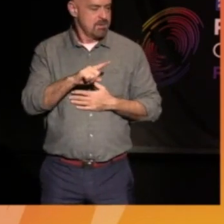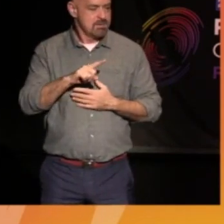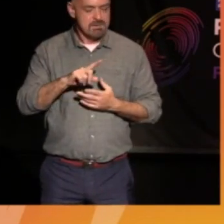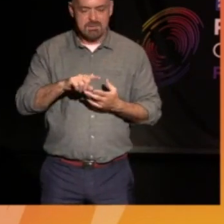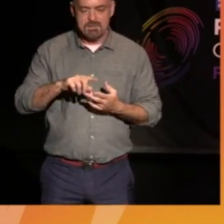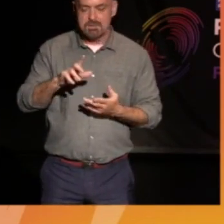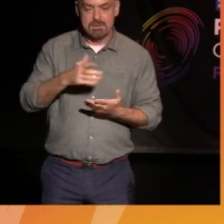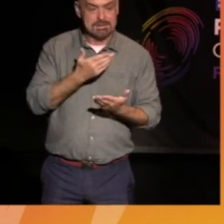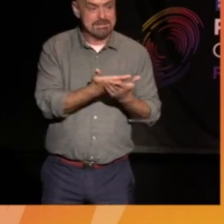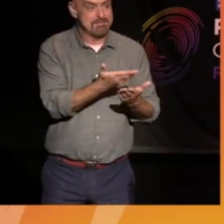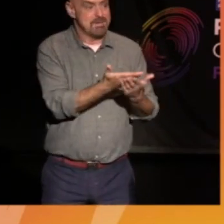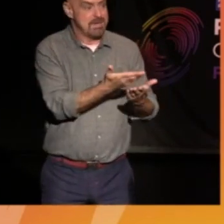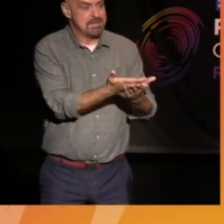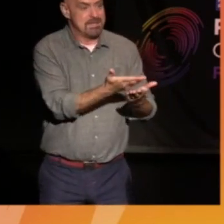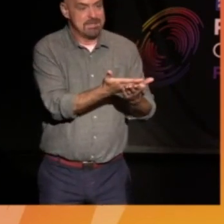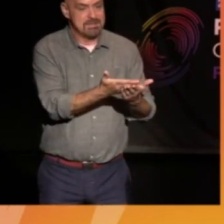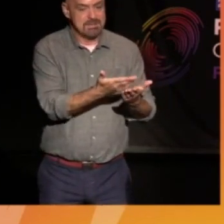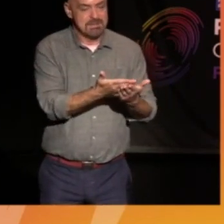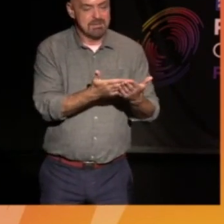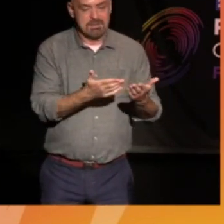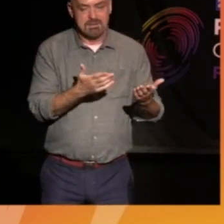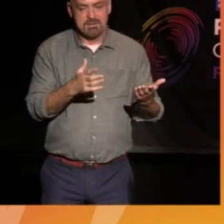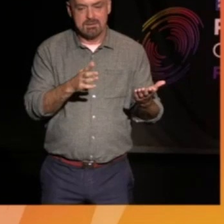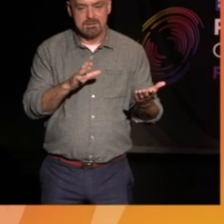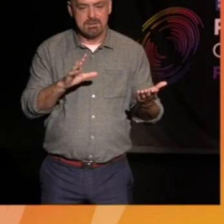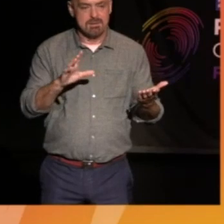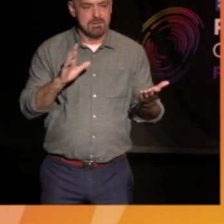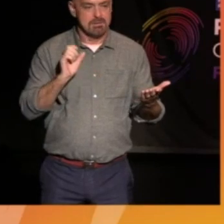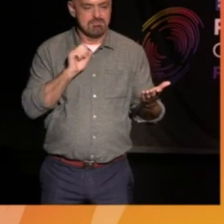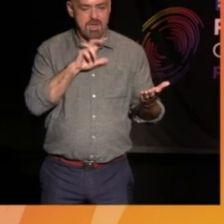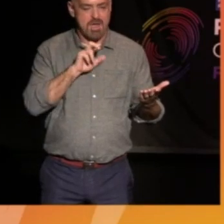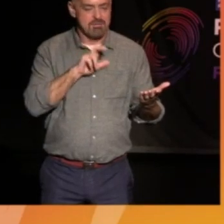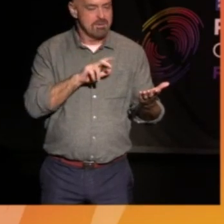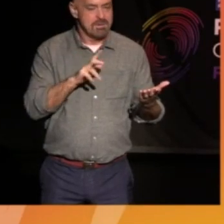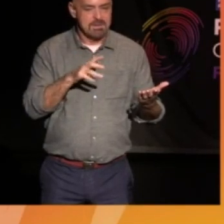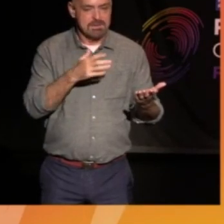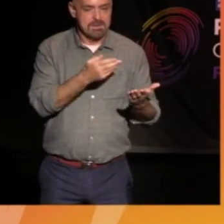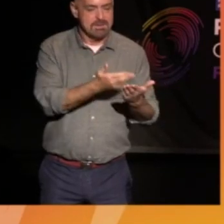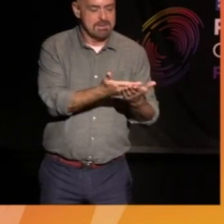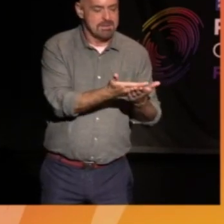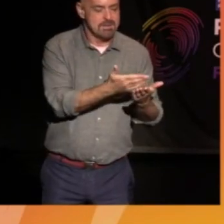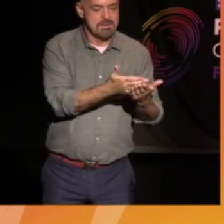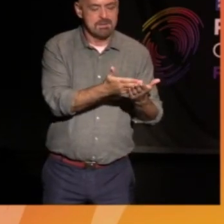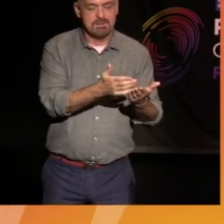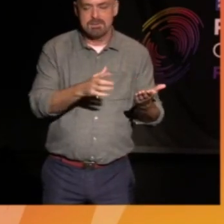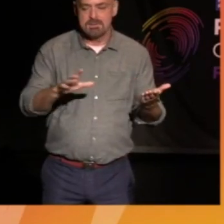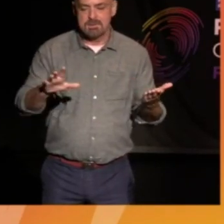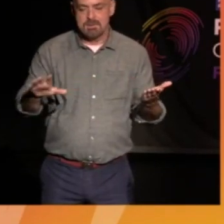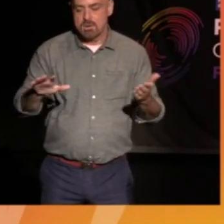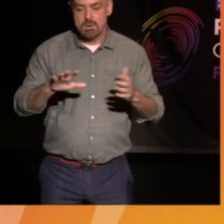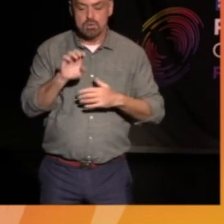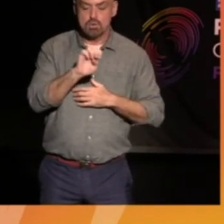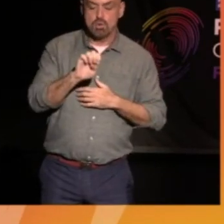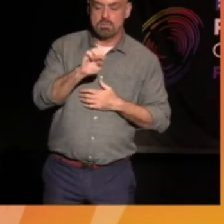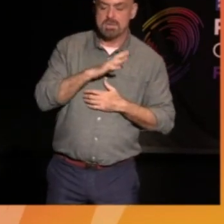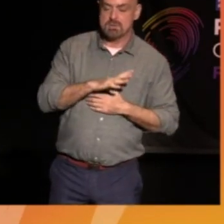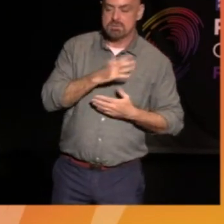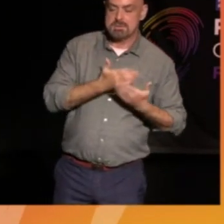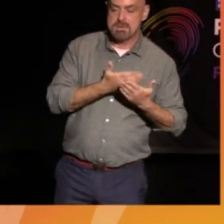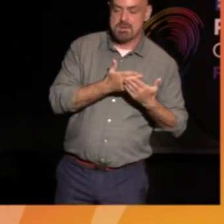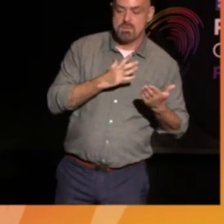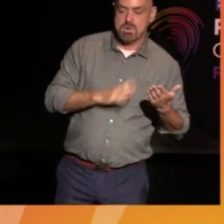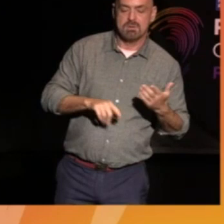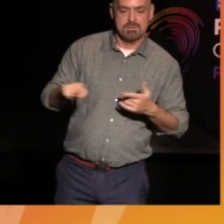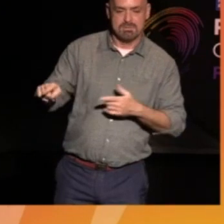to demand for cheap carpets in United States as well as in European countries, and